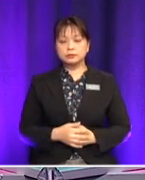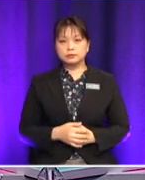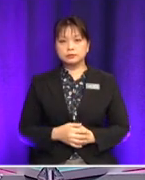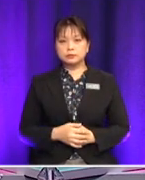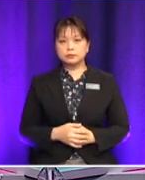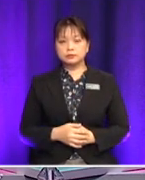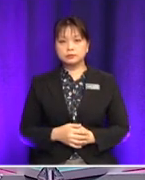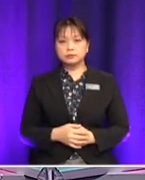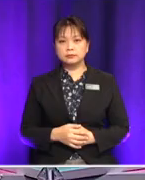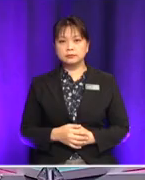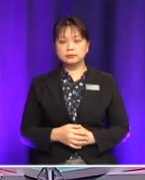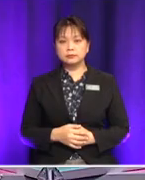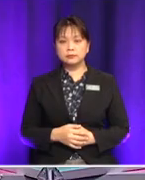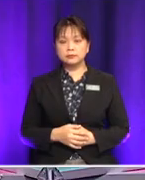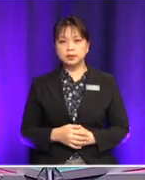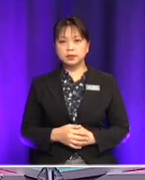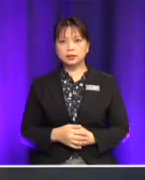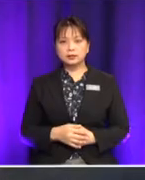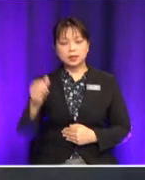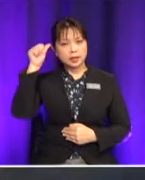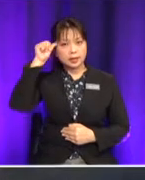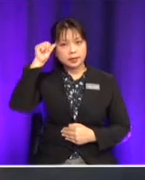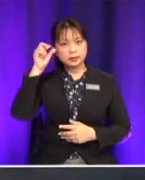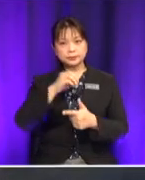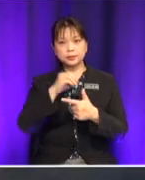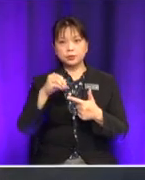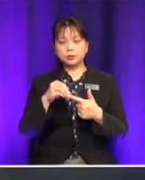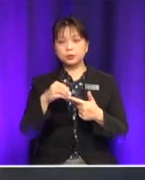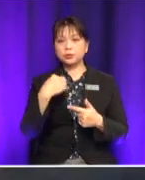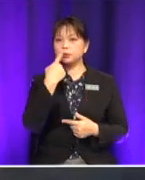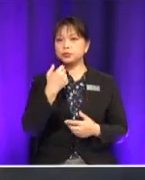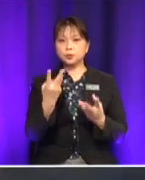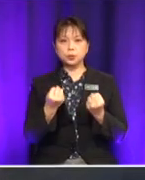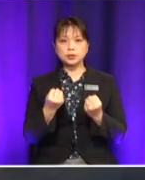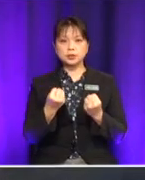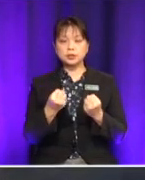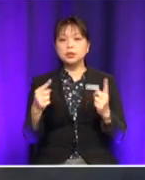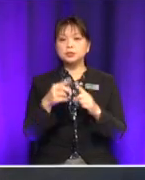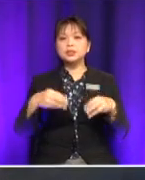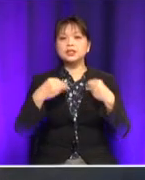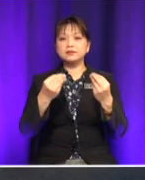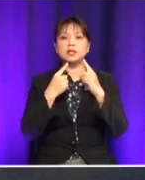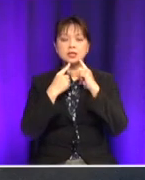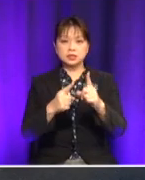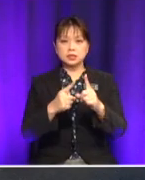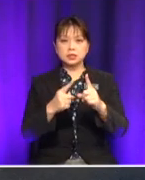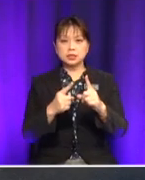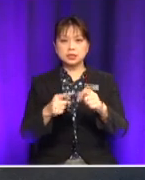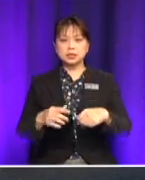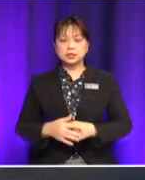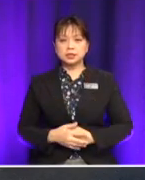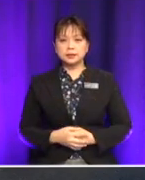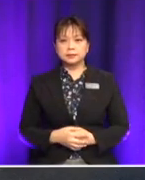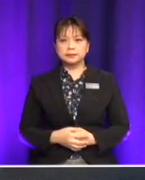Adam. Was it Adam? Well, anyone can give me answer. Who wants to give it a shot? Adam looks ready. The